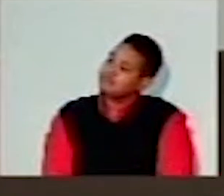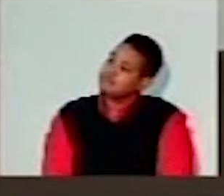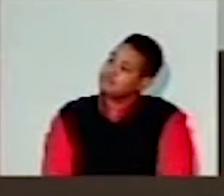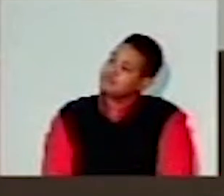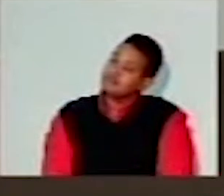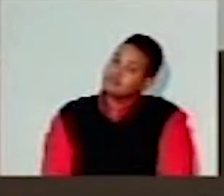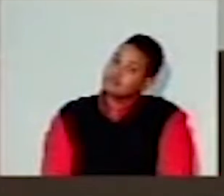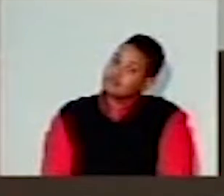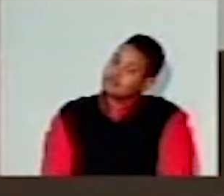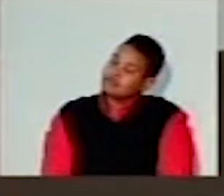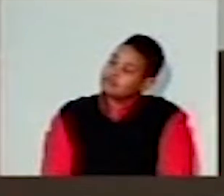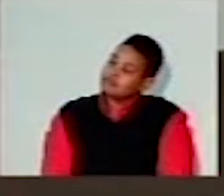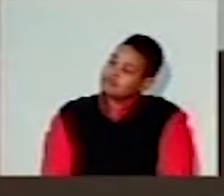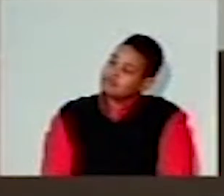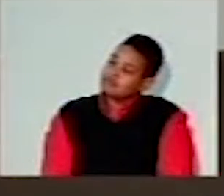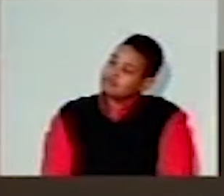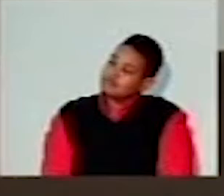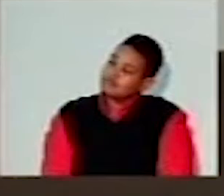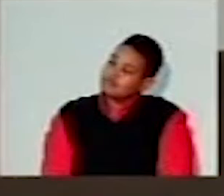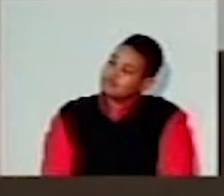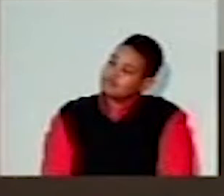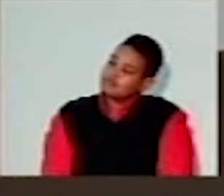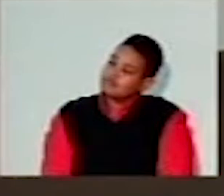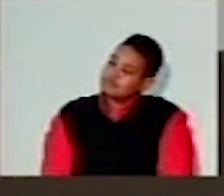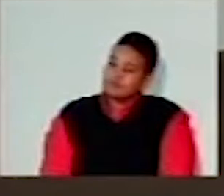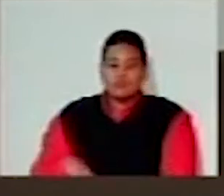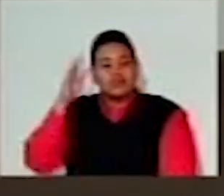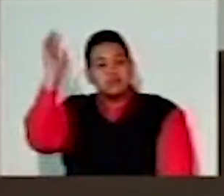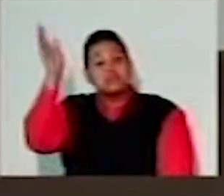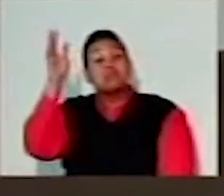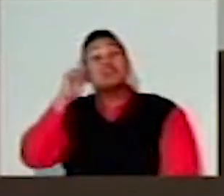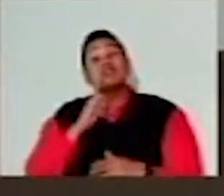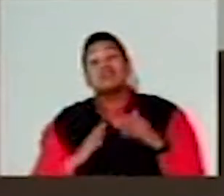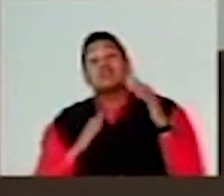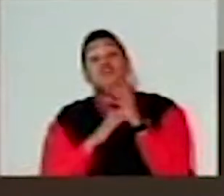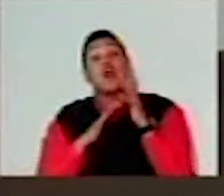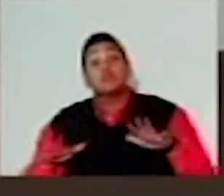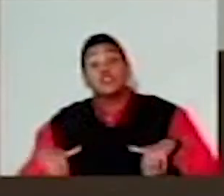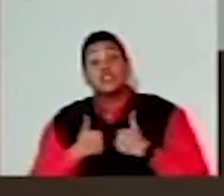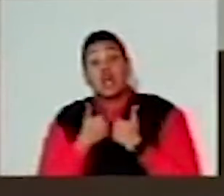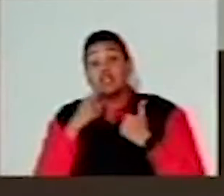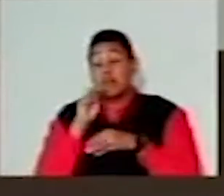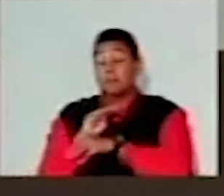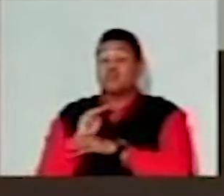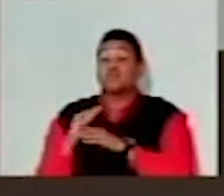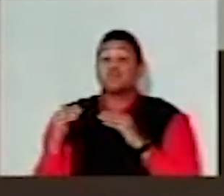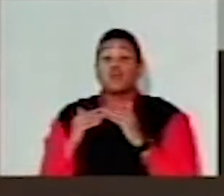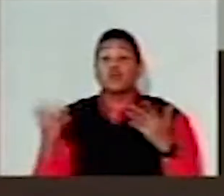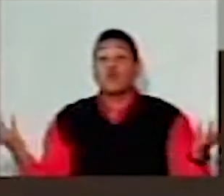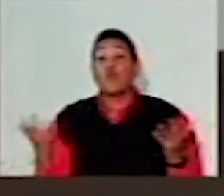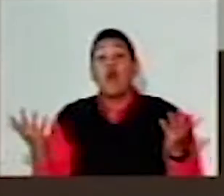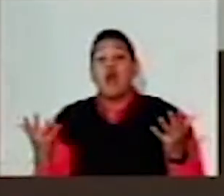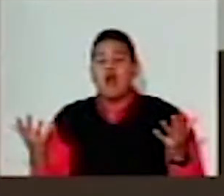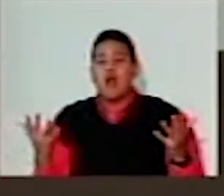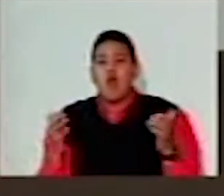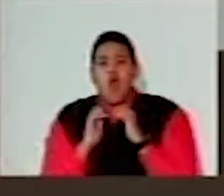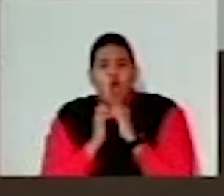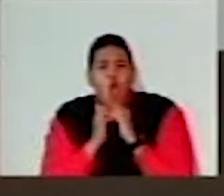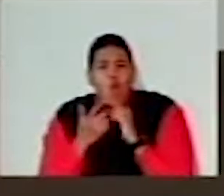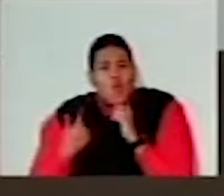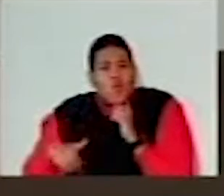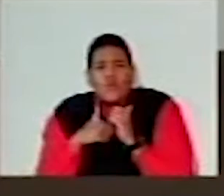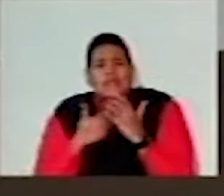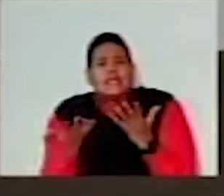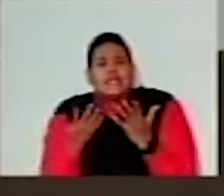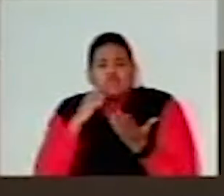Mr. Speaker, the main focus, the main challenge that the Ministry of Justice has is how do